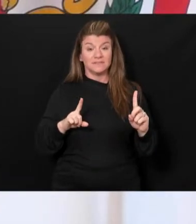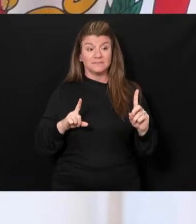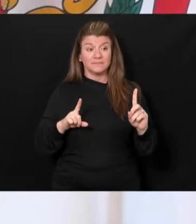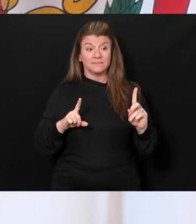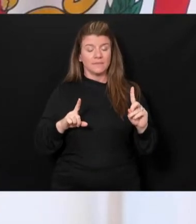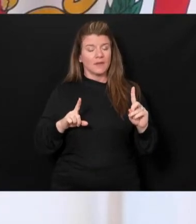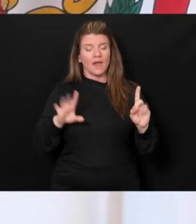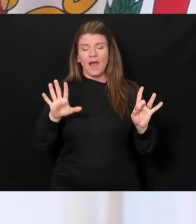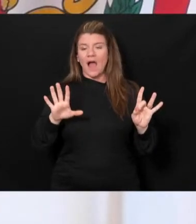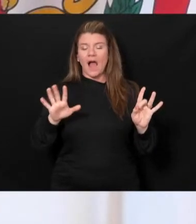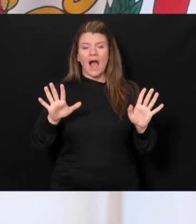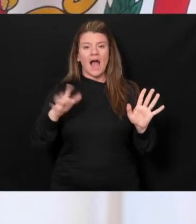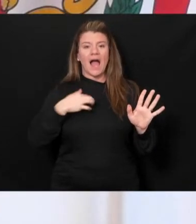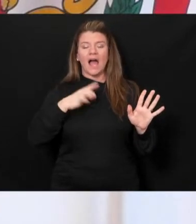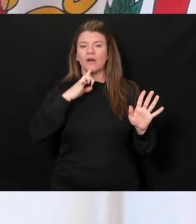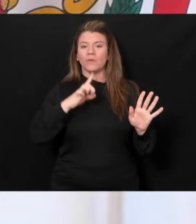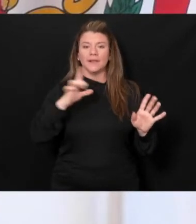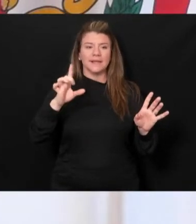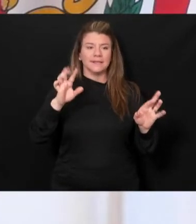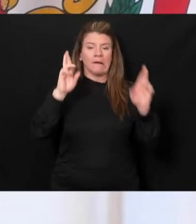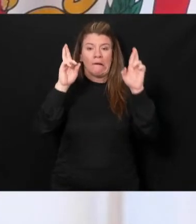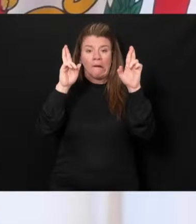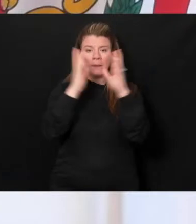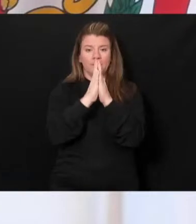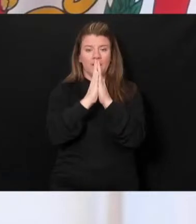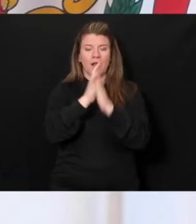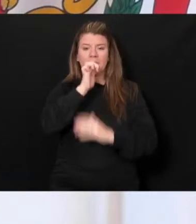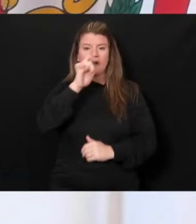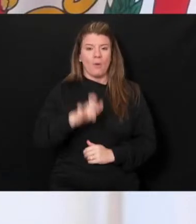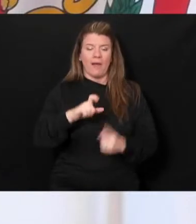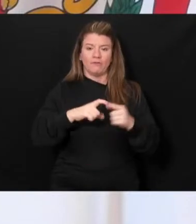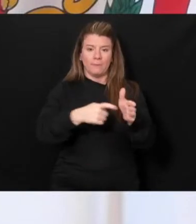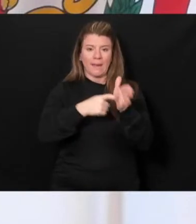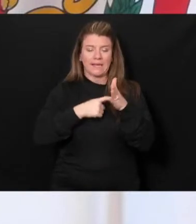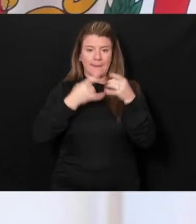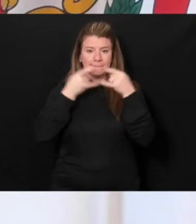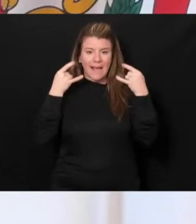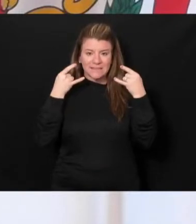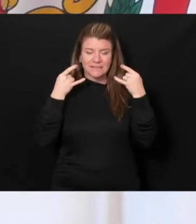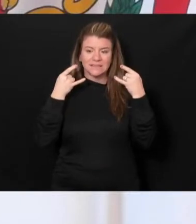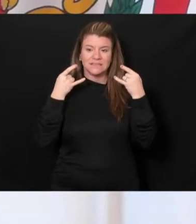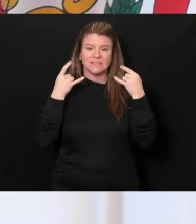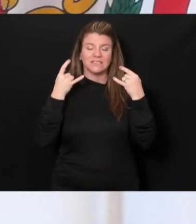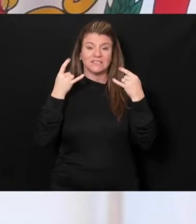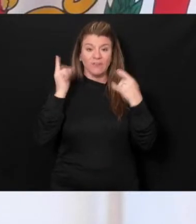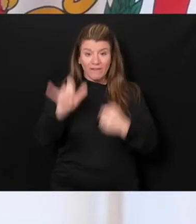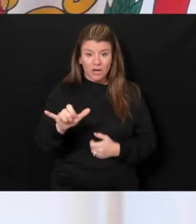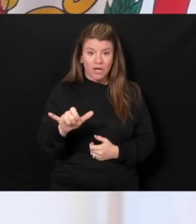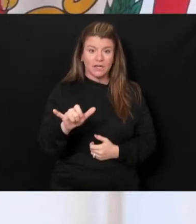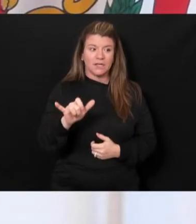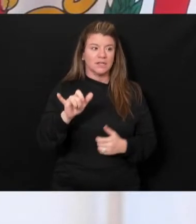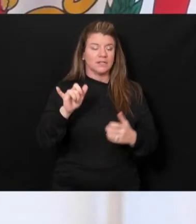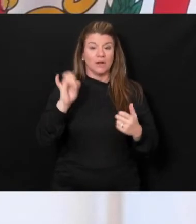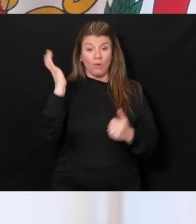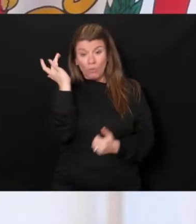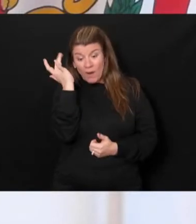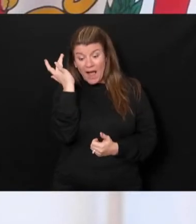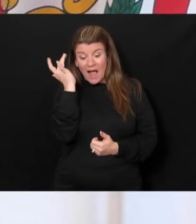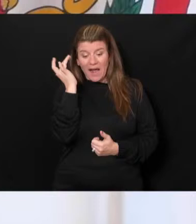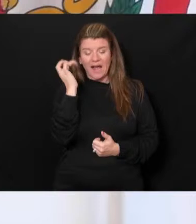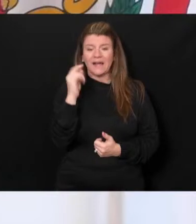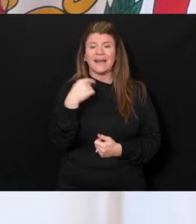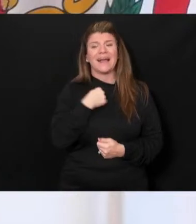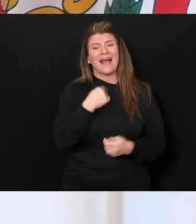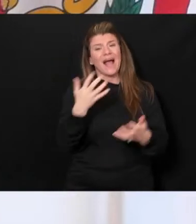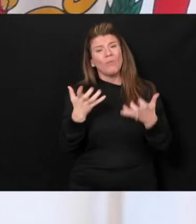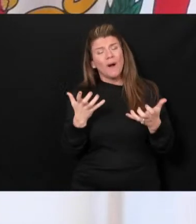I surely hope and pray that we do not have to mandate wearing masks, because I want us to